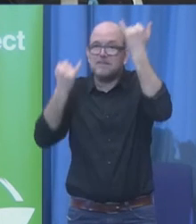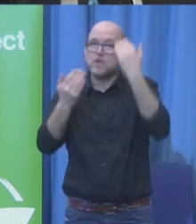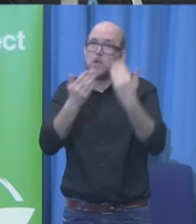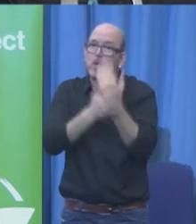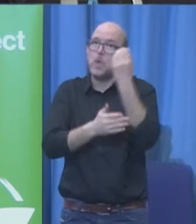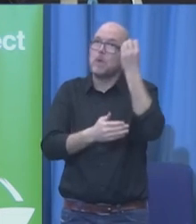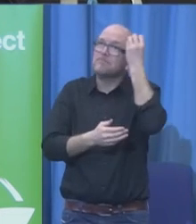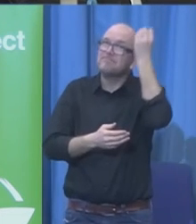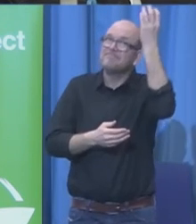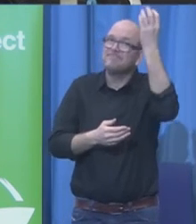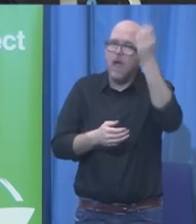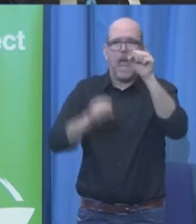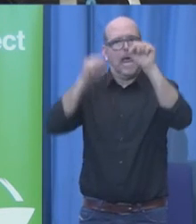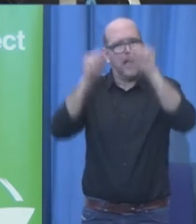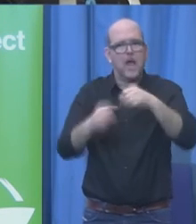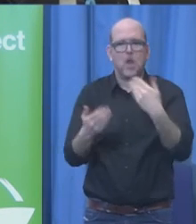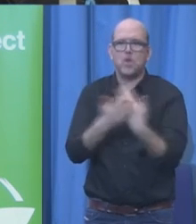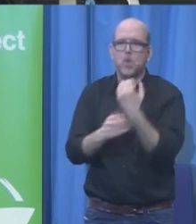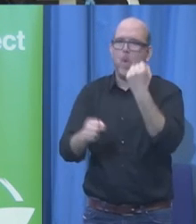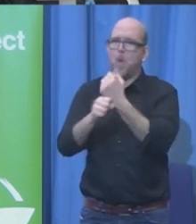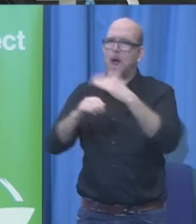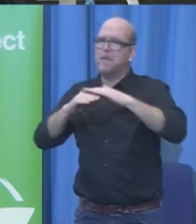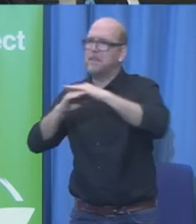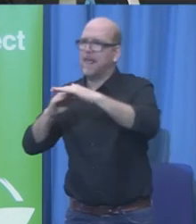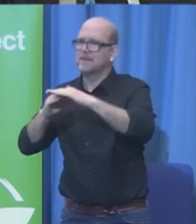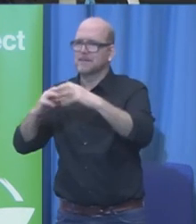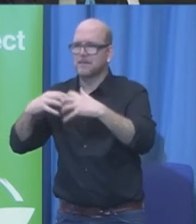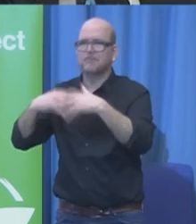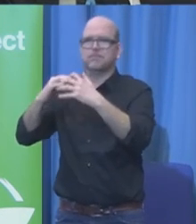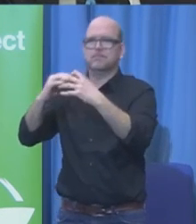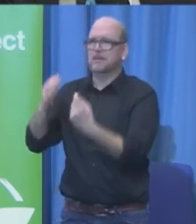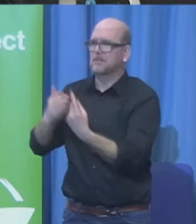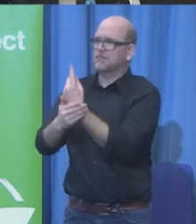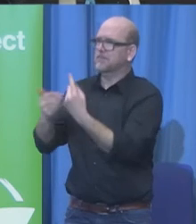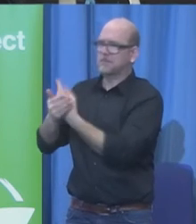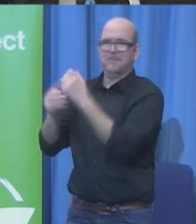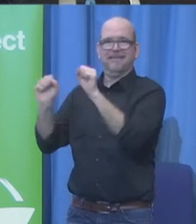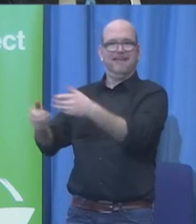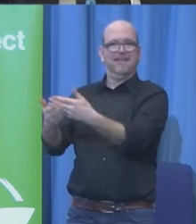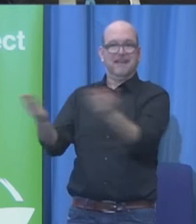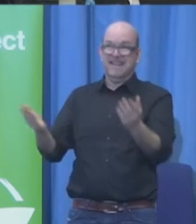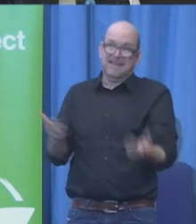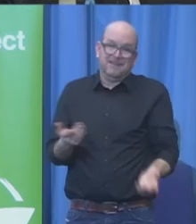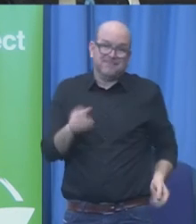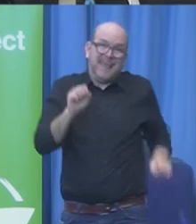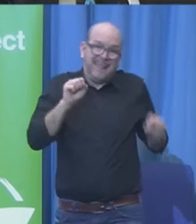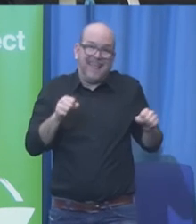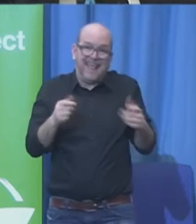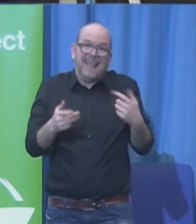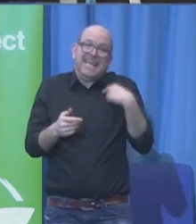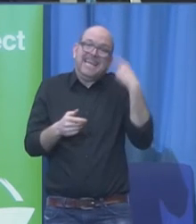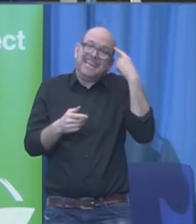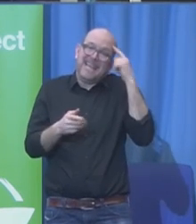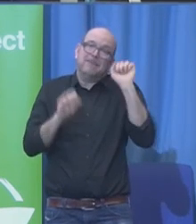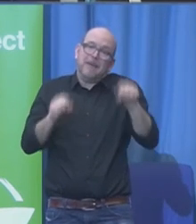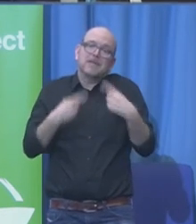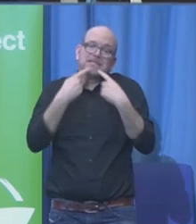the institution. It's a hard work, so the institution is here.